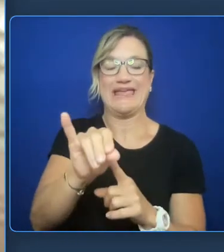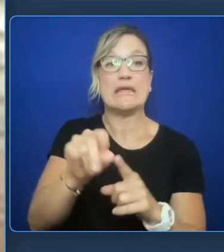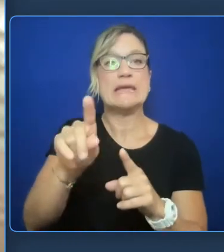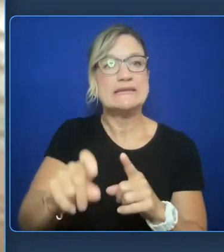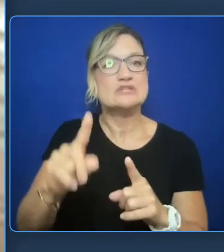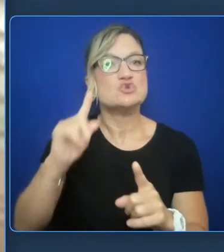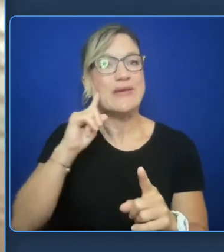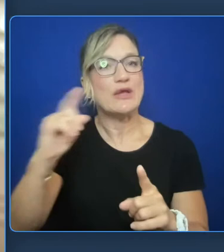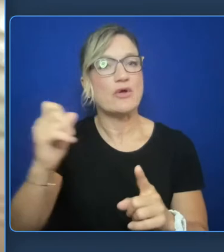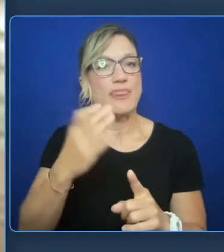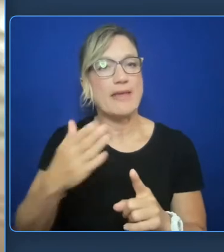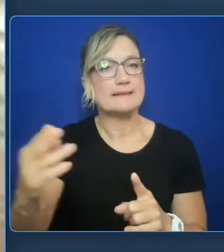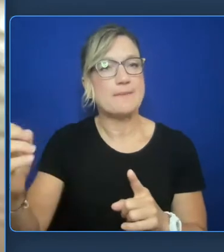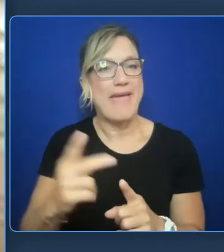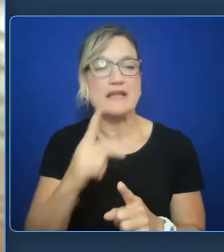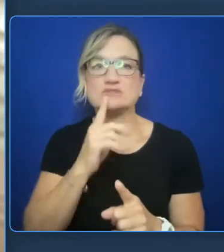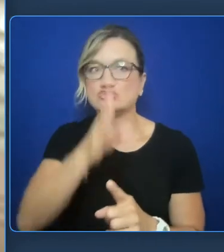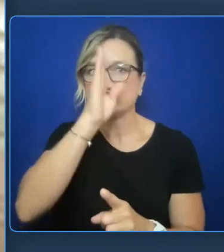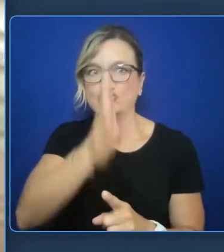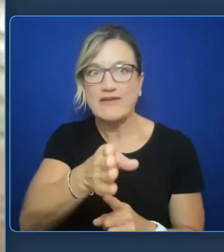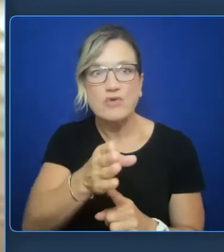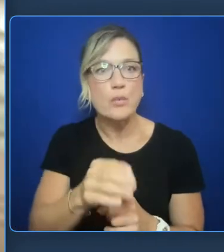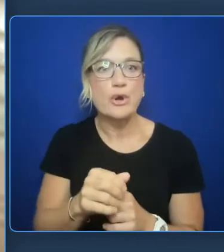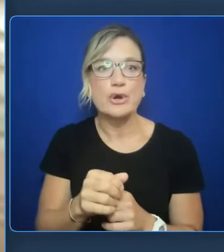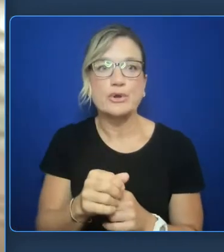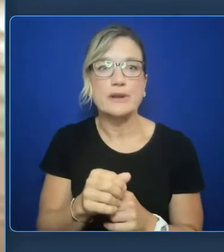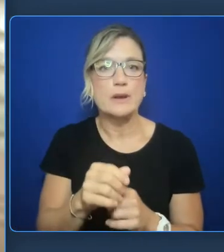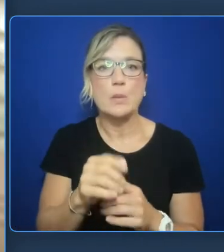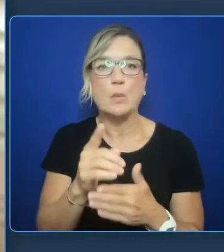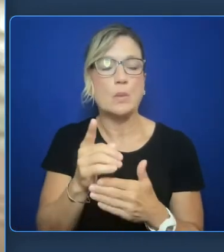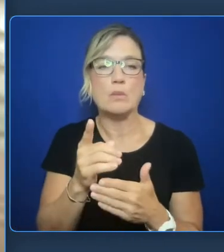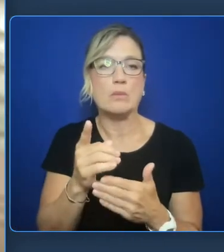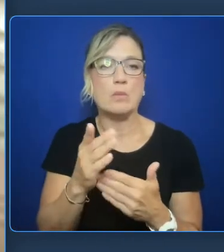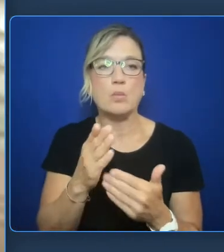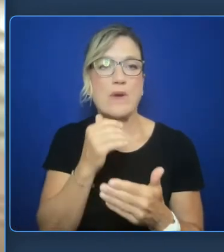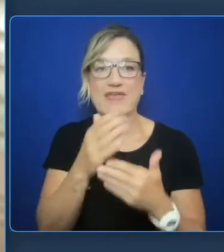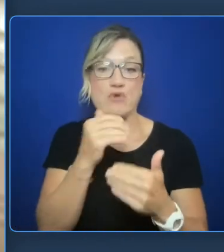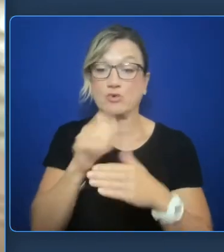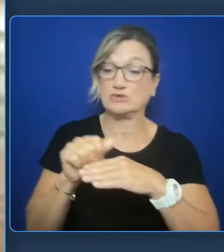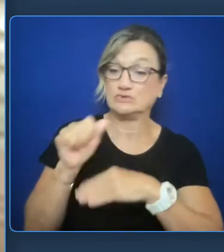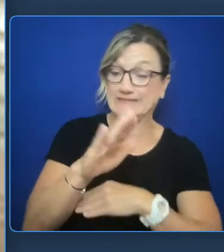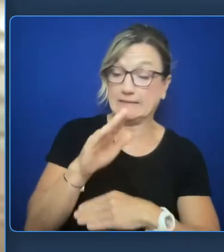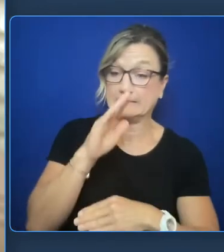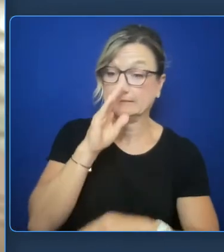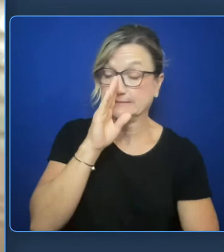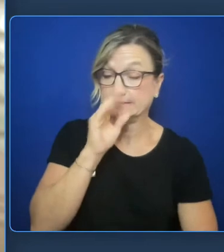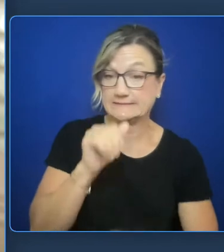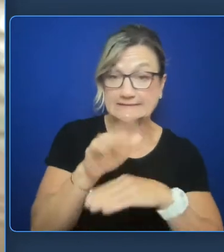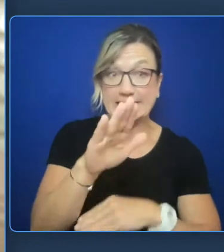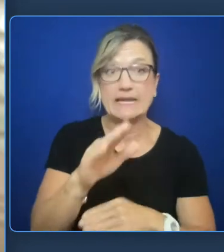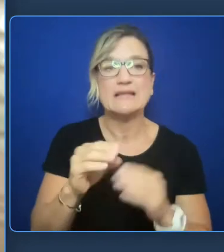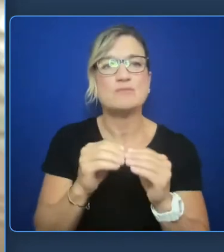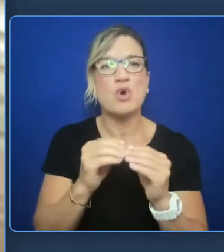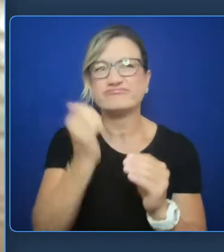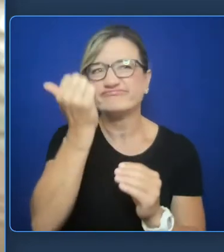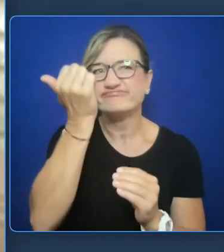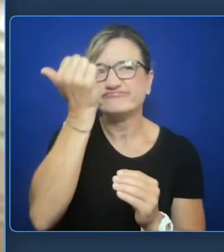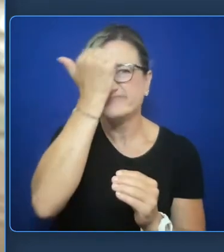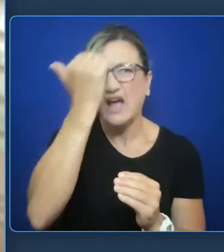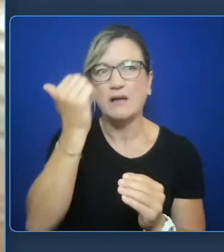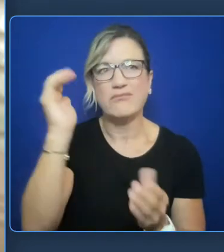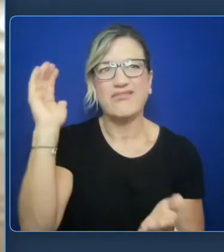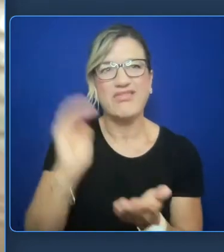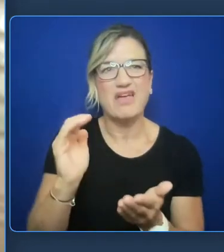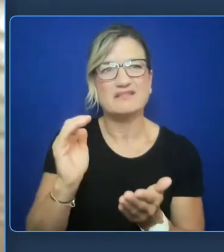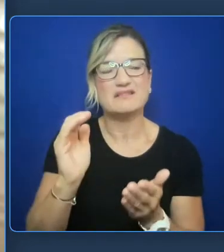back. UDP is a straightforward, I'm just going to send what I'm going to send, and it's a little dumber in a lot of ways,